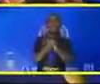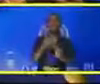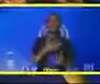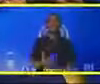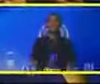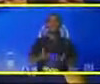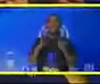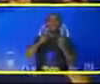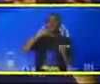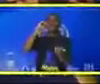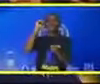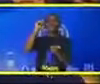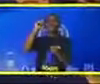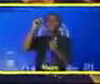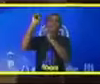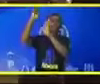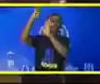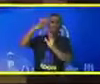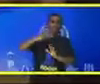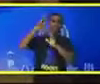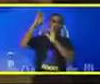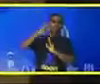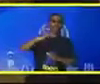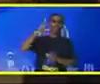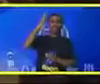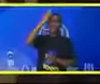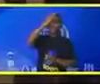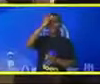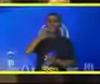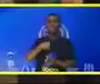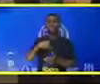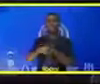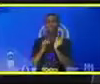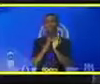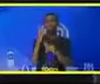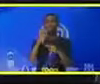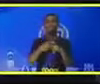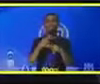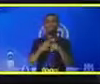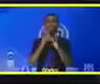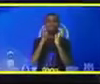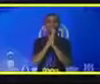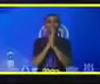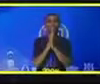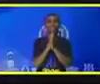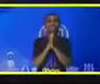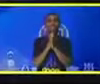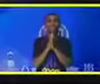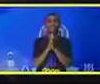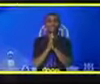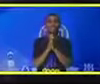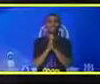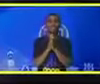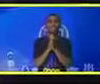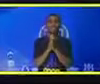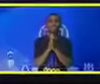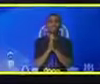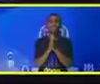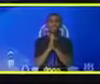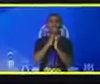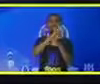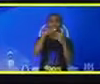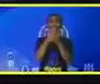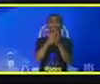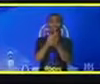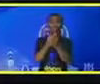pray. Go ahead and pray. Ghana is praying. Those following online, God is doing